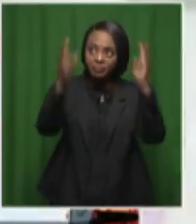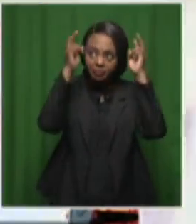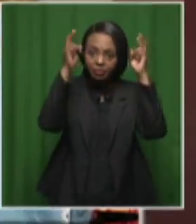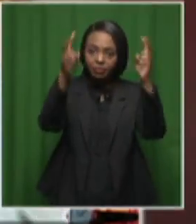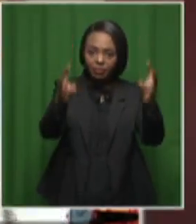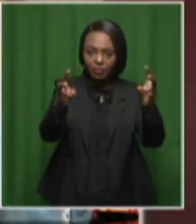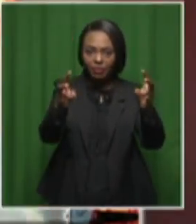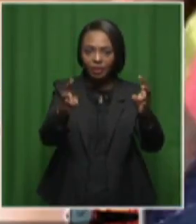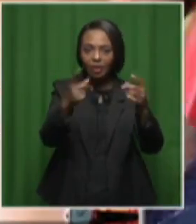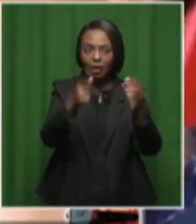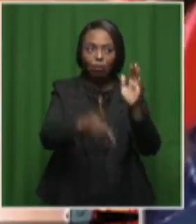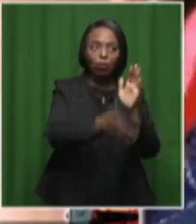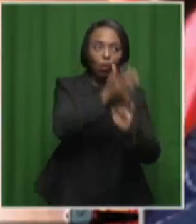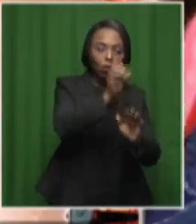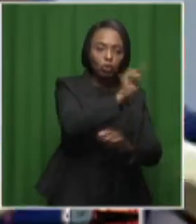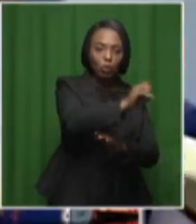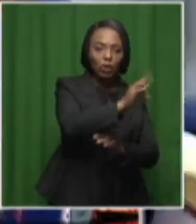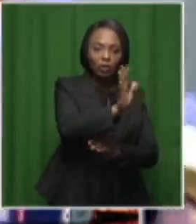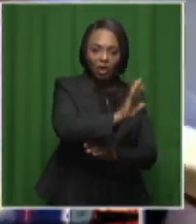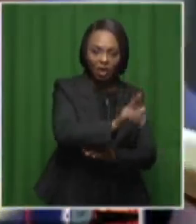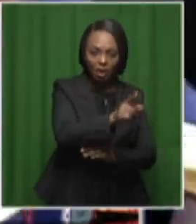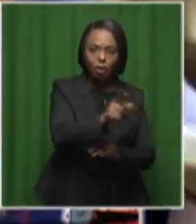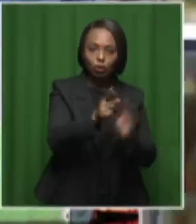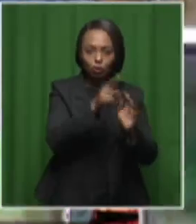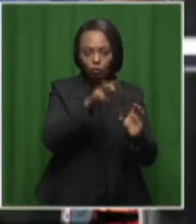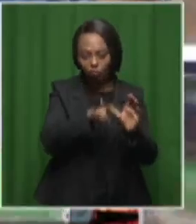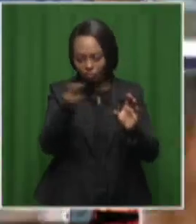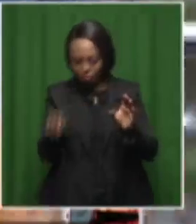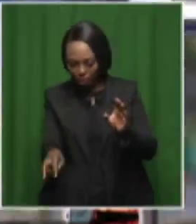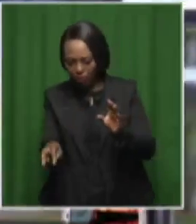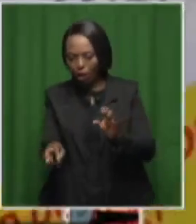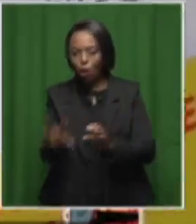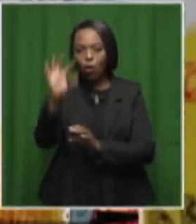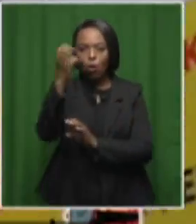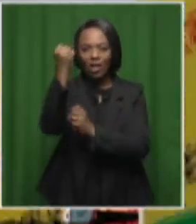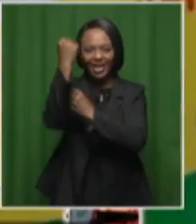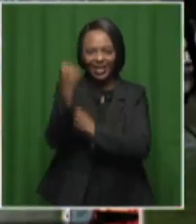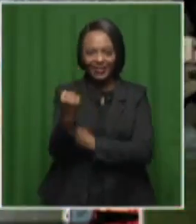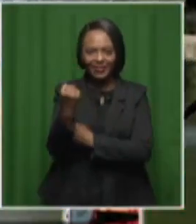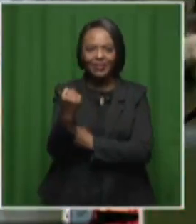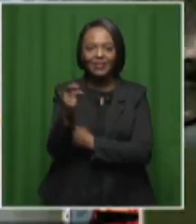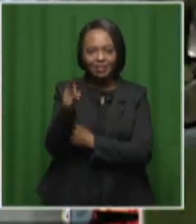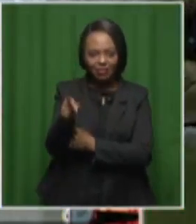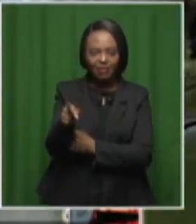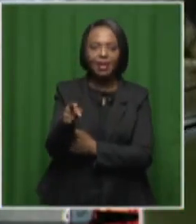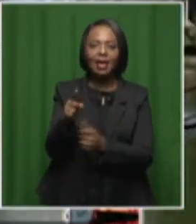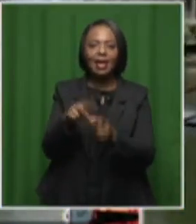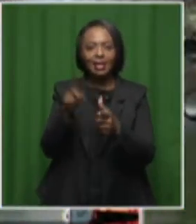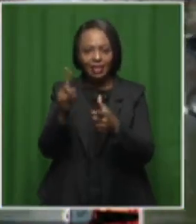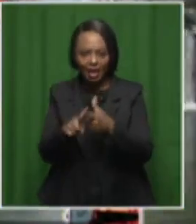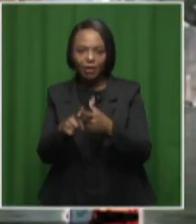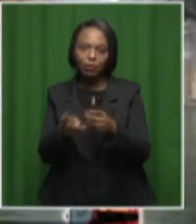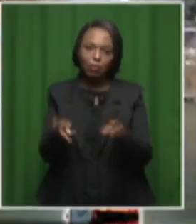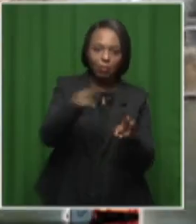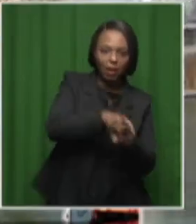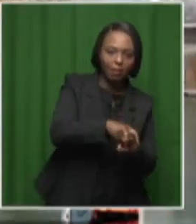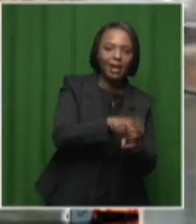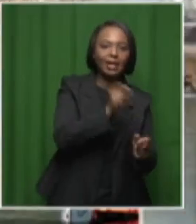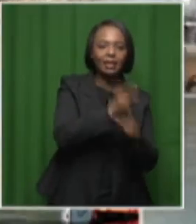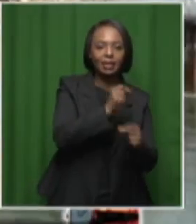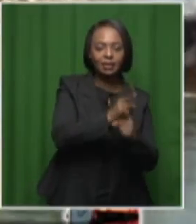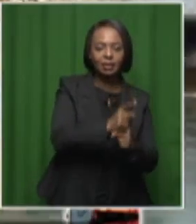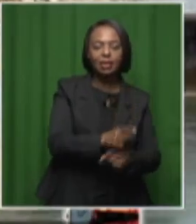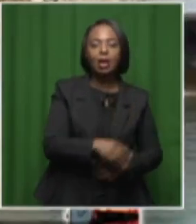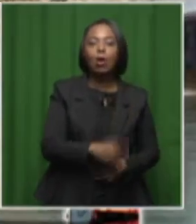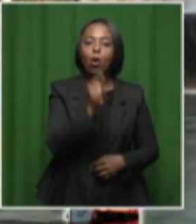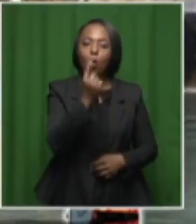go to Soweto. So would you then get to Gold Reef City and then get on to the minibus taxis? The open top experience is only